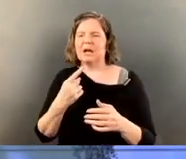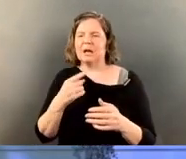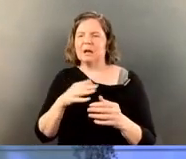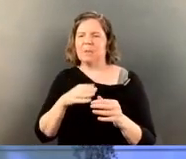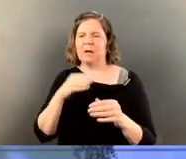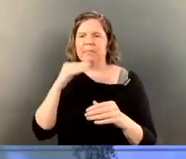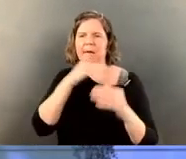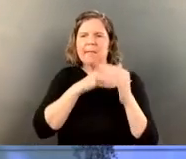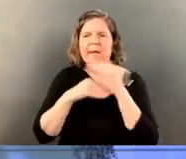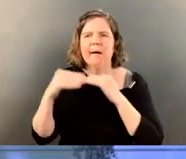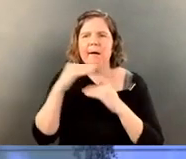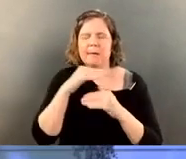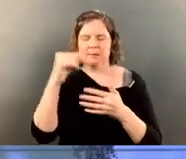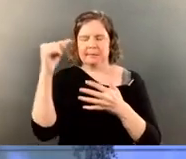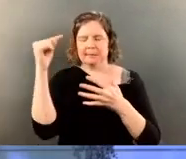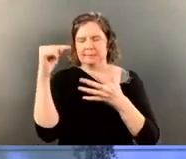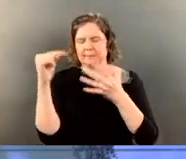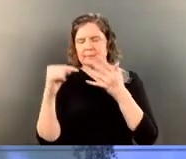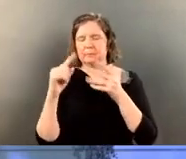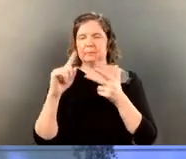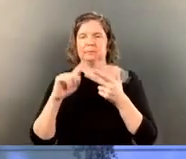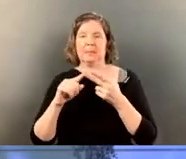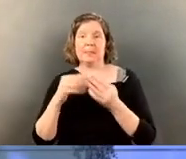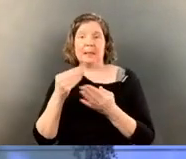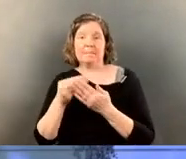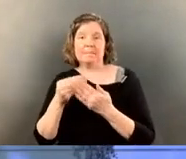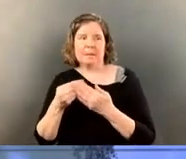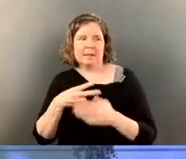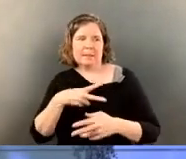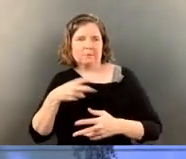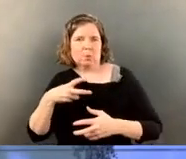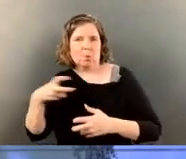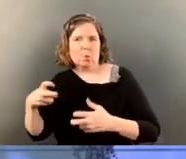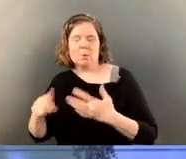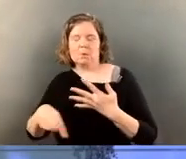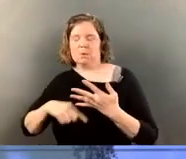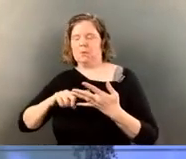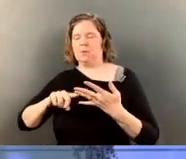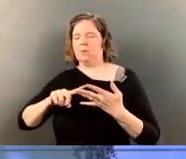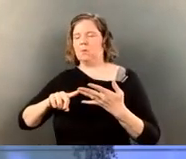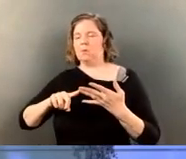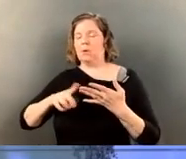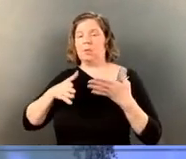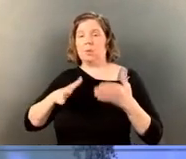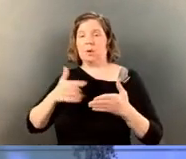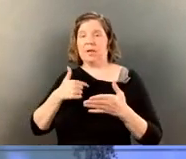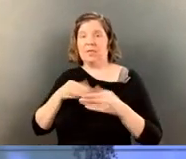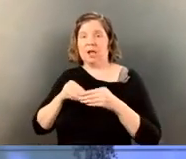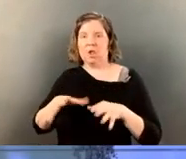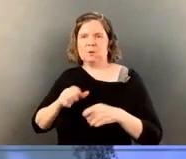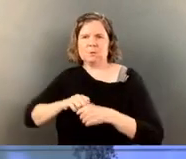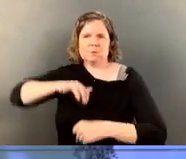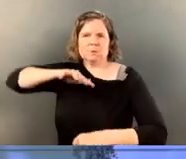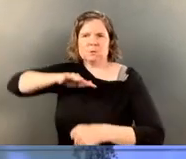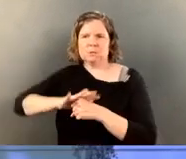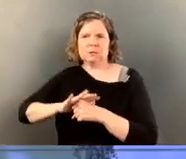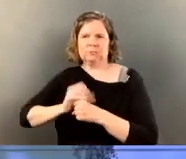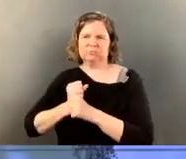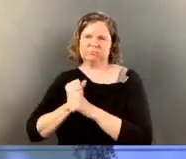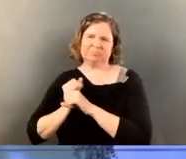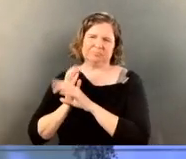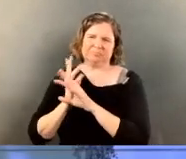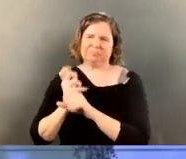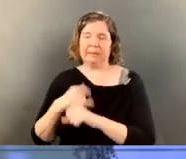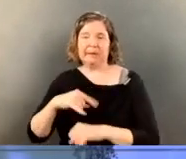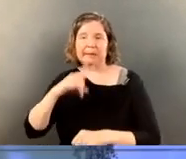this person has done. I can tell you about the money they've stolen. I can tell you about the way they lost their temper and raged against